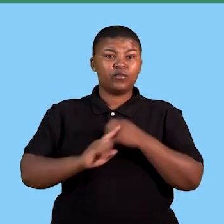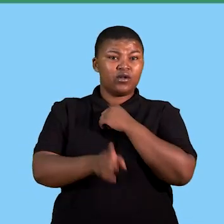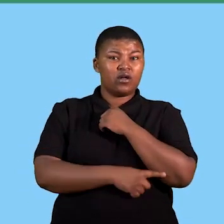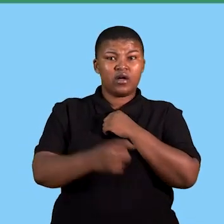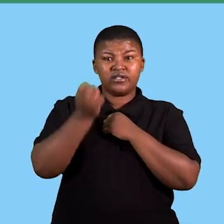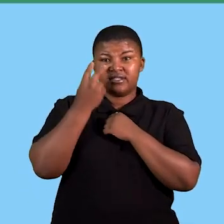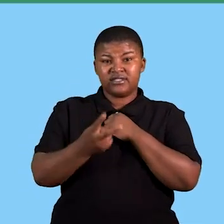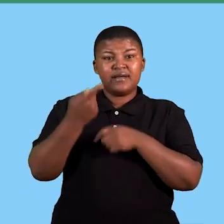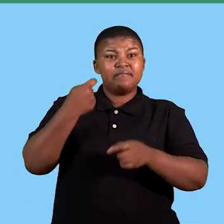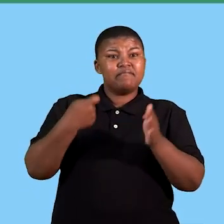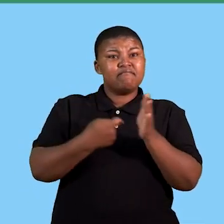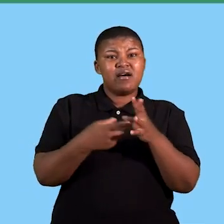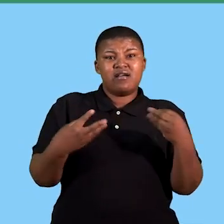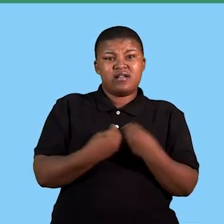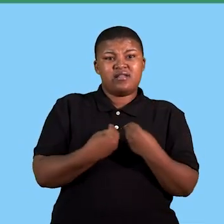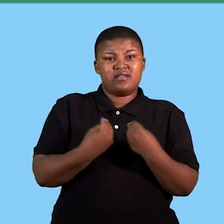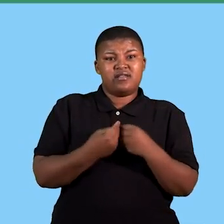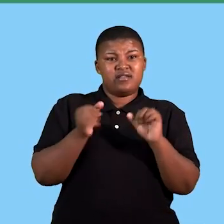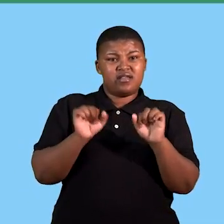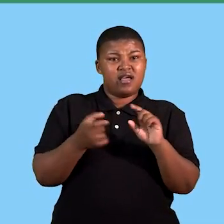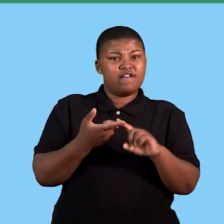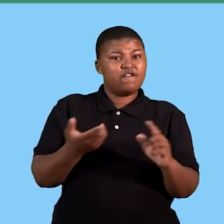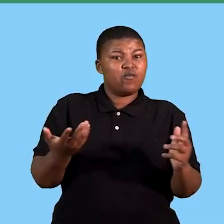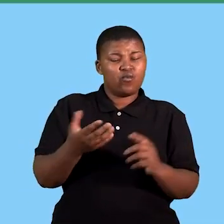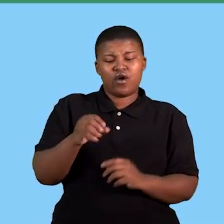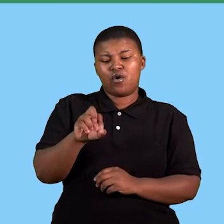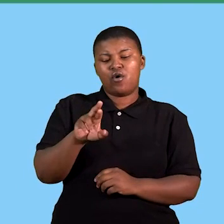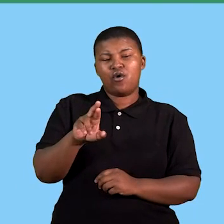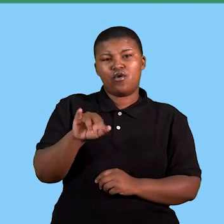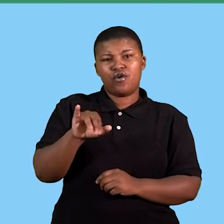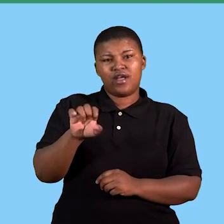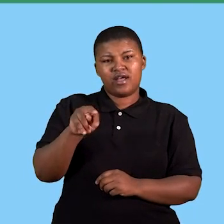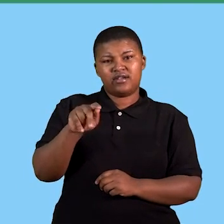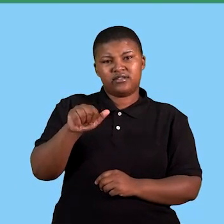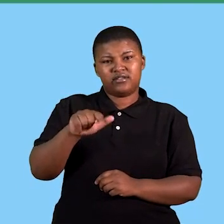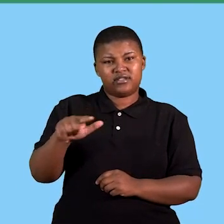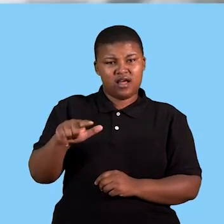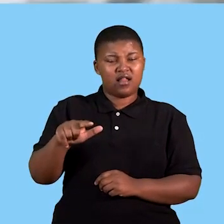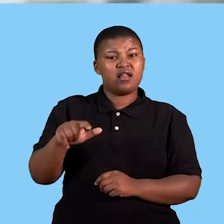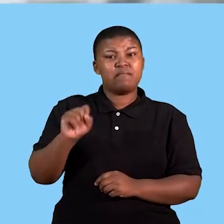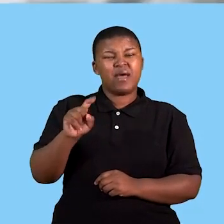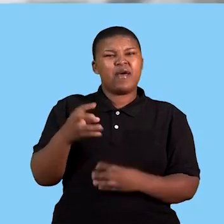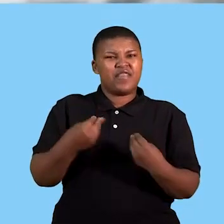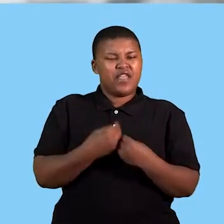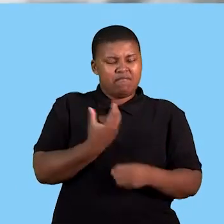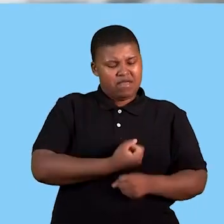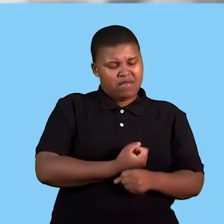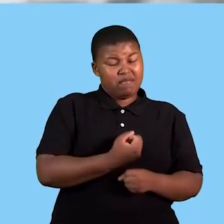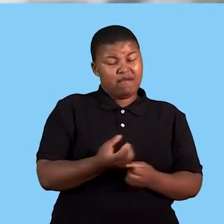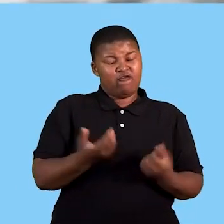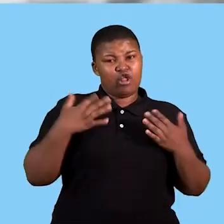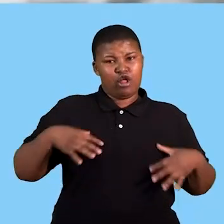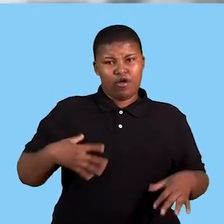where she buys her material, now the material will obviously be the material she uses to produce the